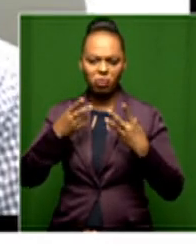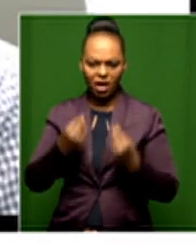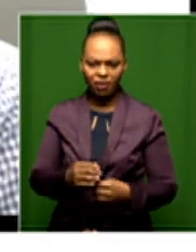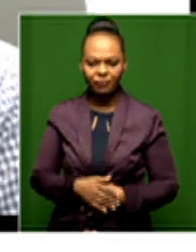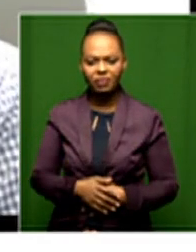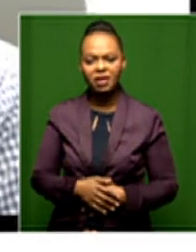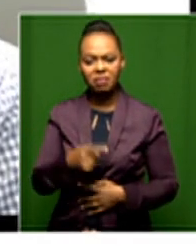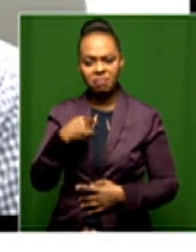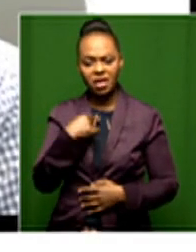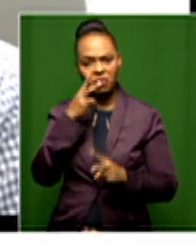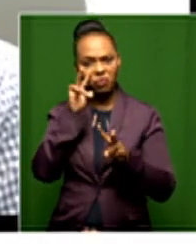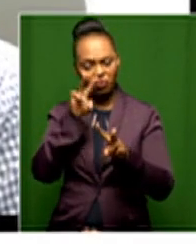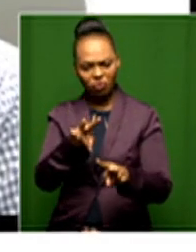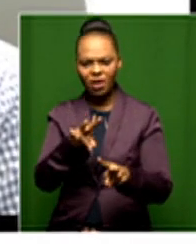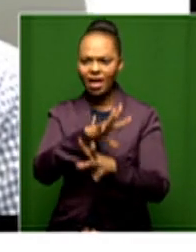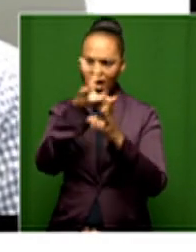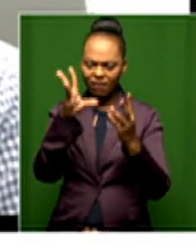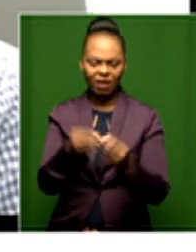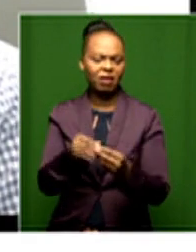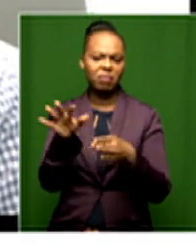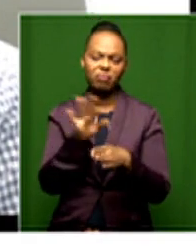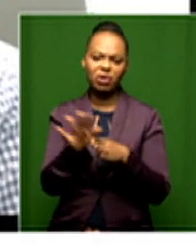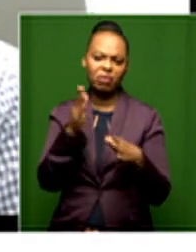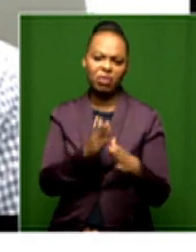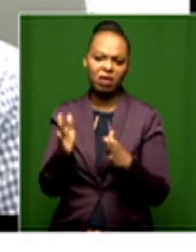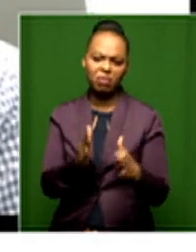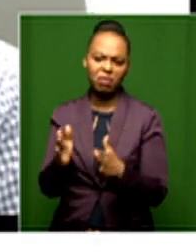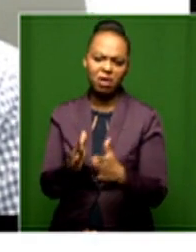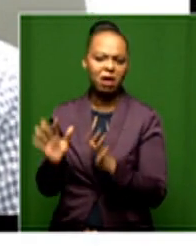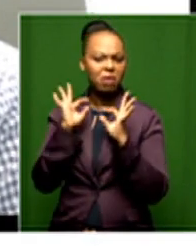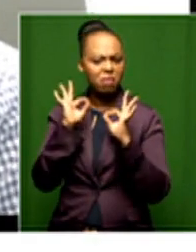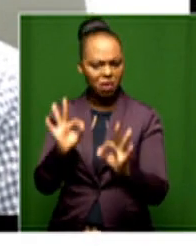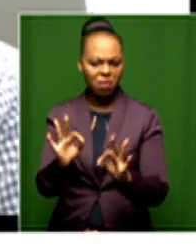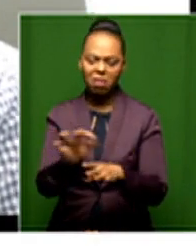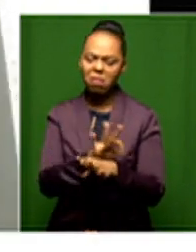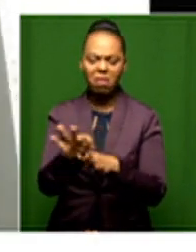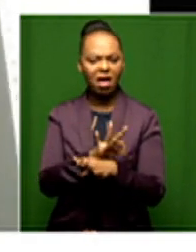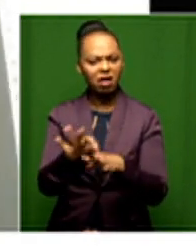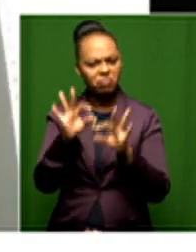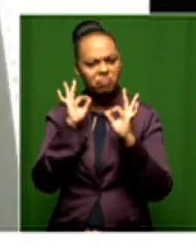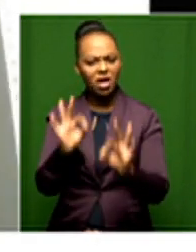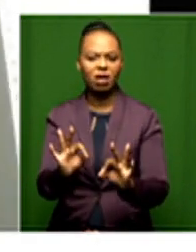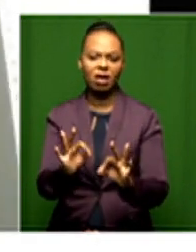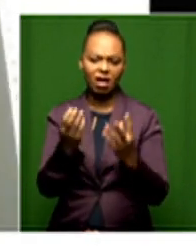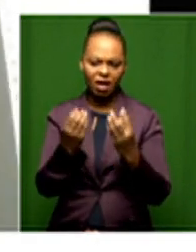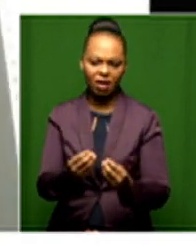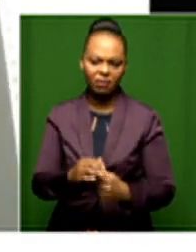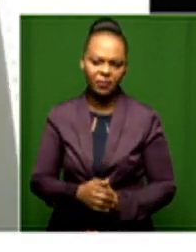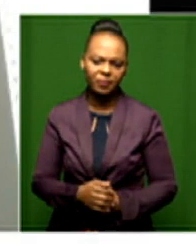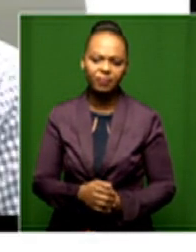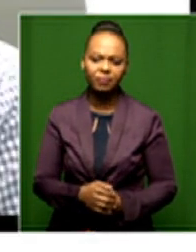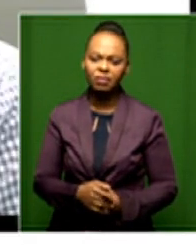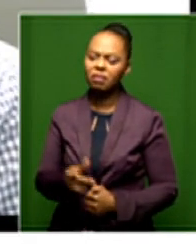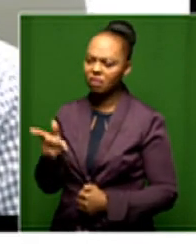is that basically everything is being done to make a success out of this huge undertaking. Yeah, I mean, we are knowing and